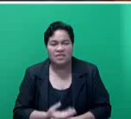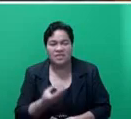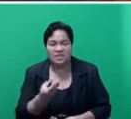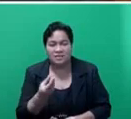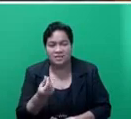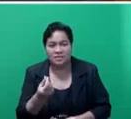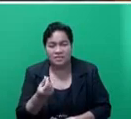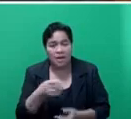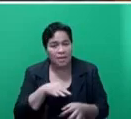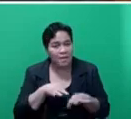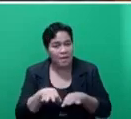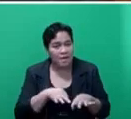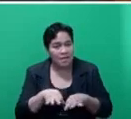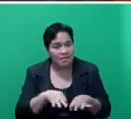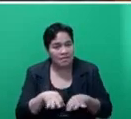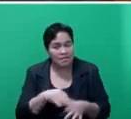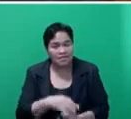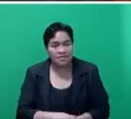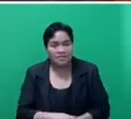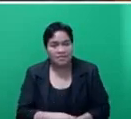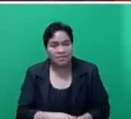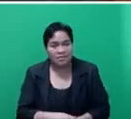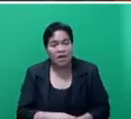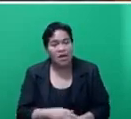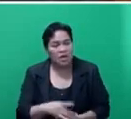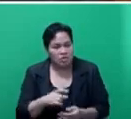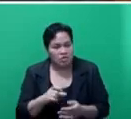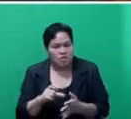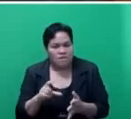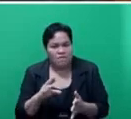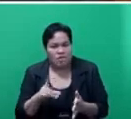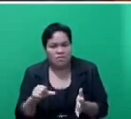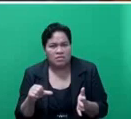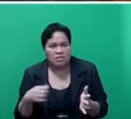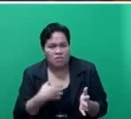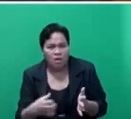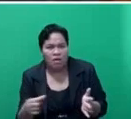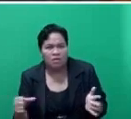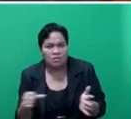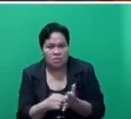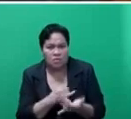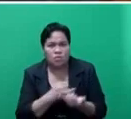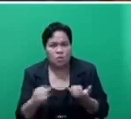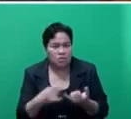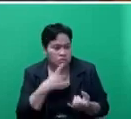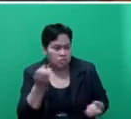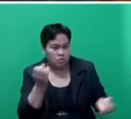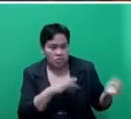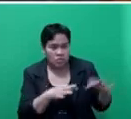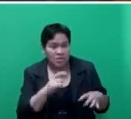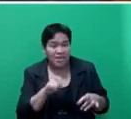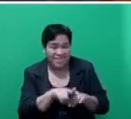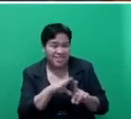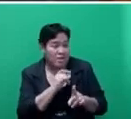some plans to make it difficult for these people to contribute to the party. If you want to sell